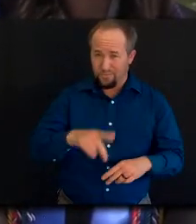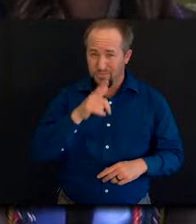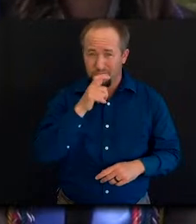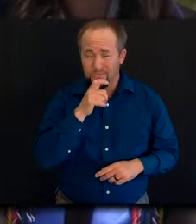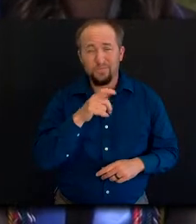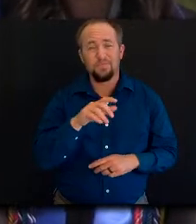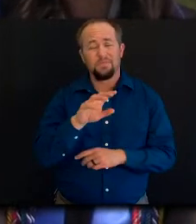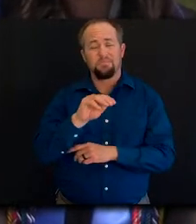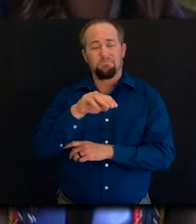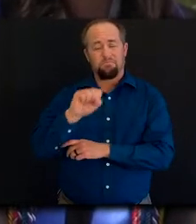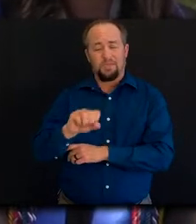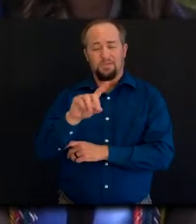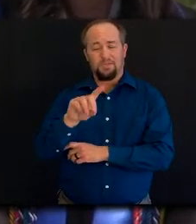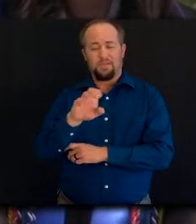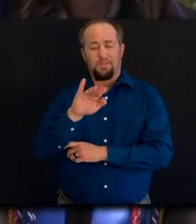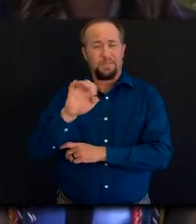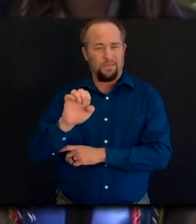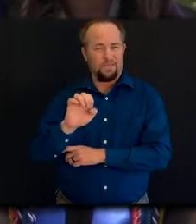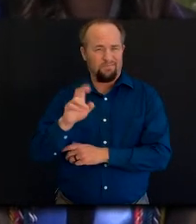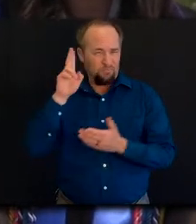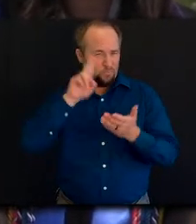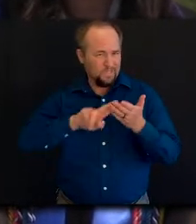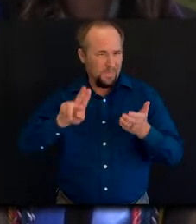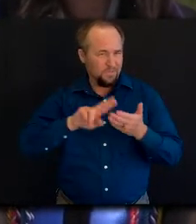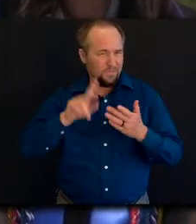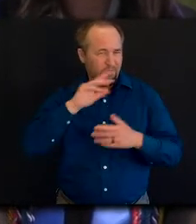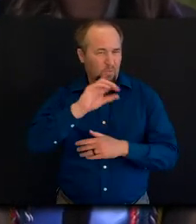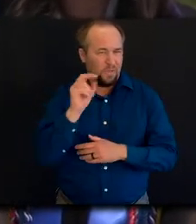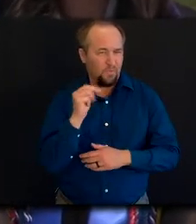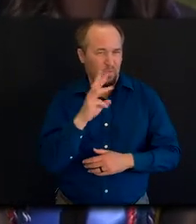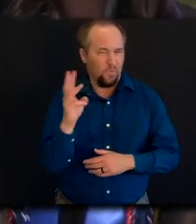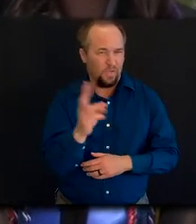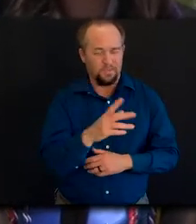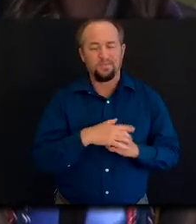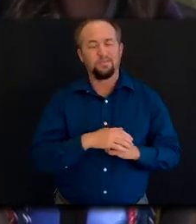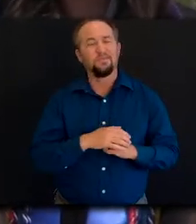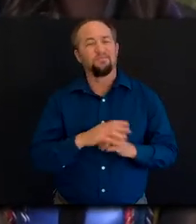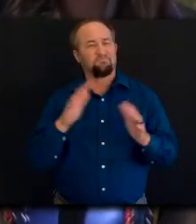Debbie. Students, yeah.